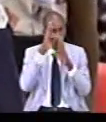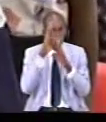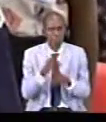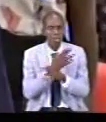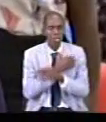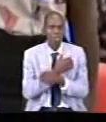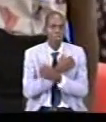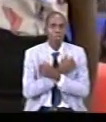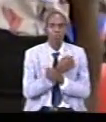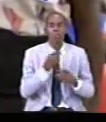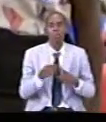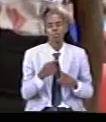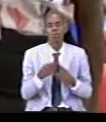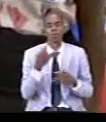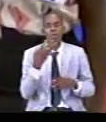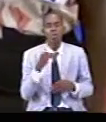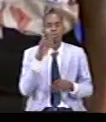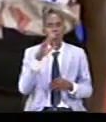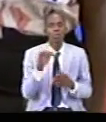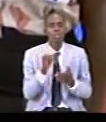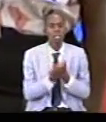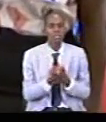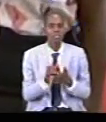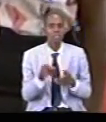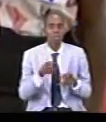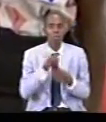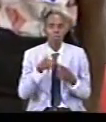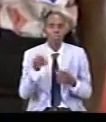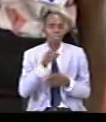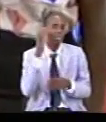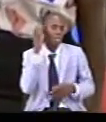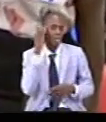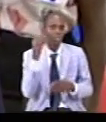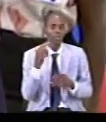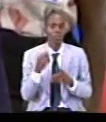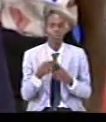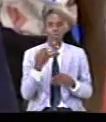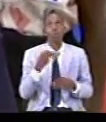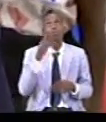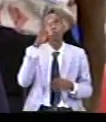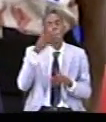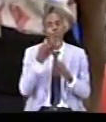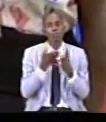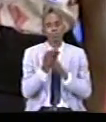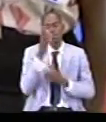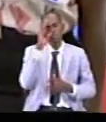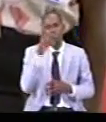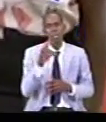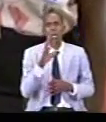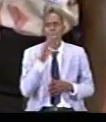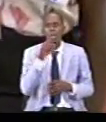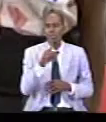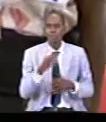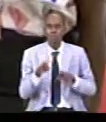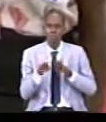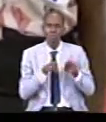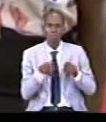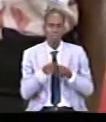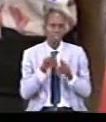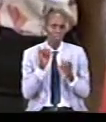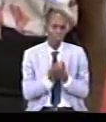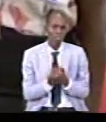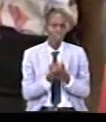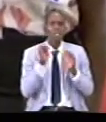they had when they had the gospel. Do you still have the same commitment as yesterday? Can we